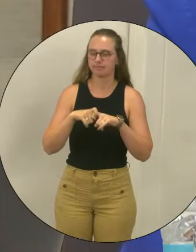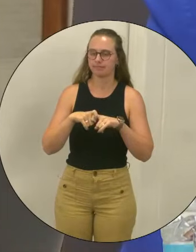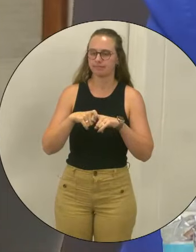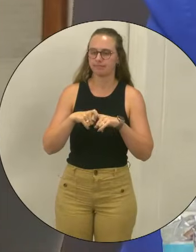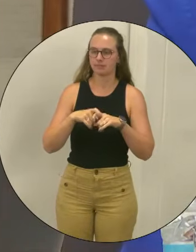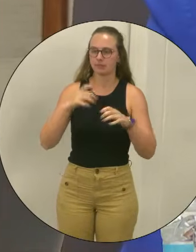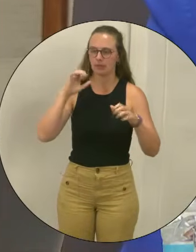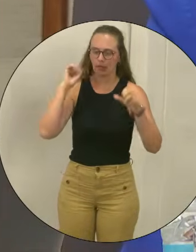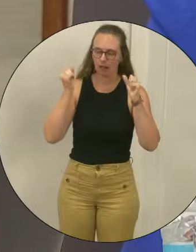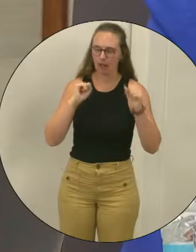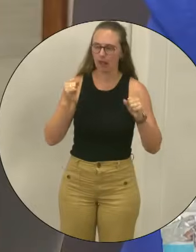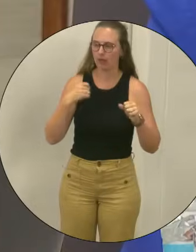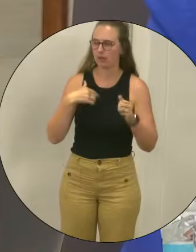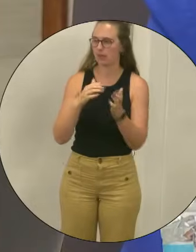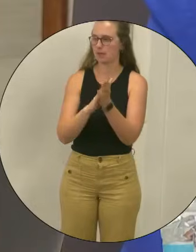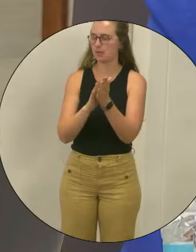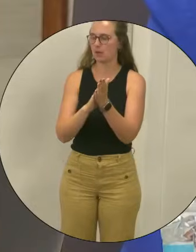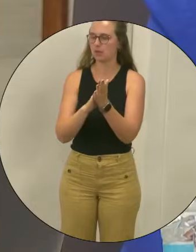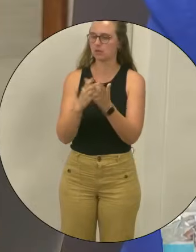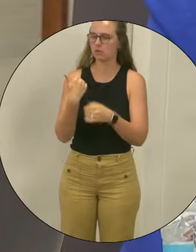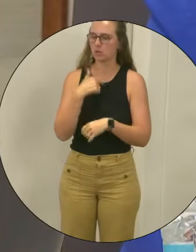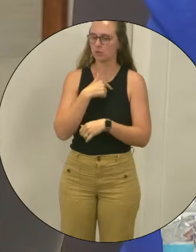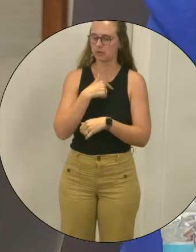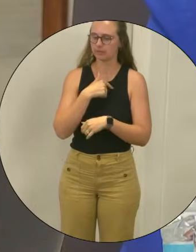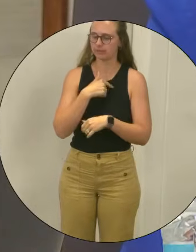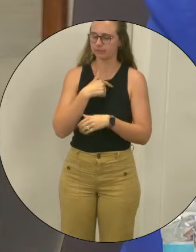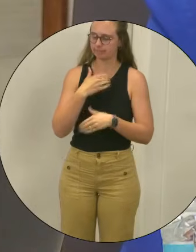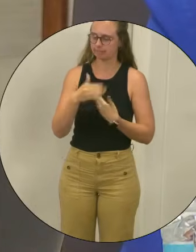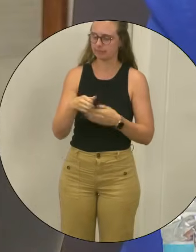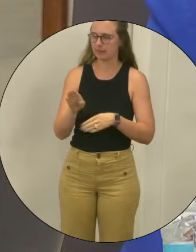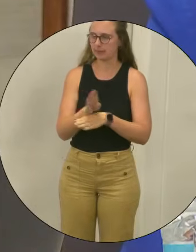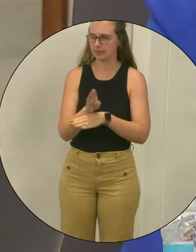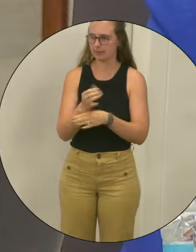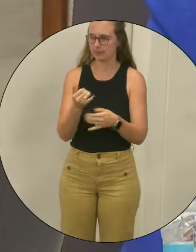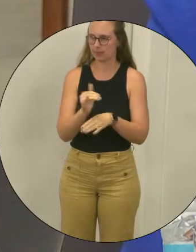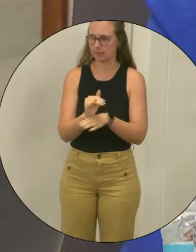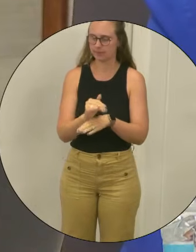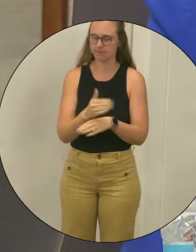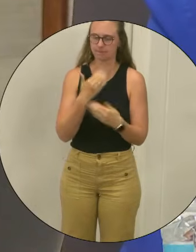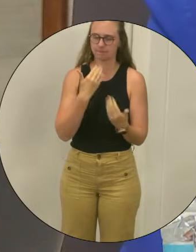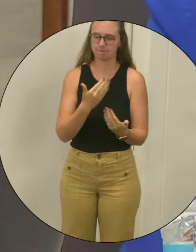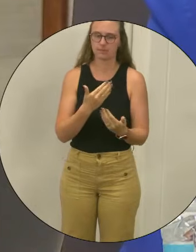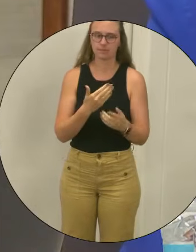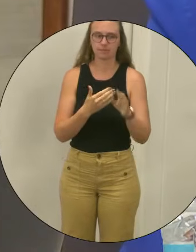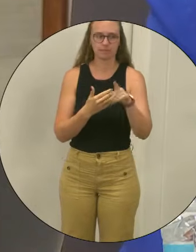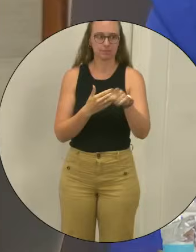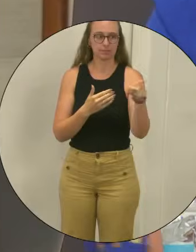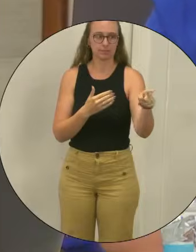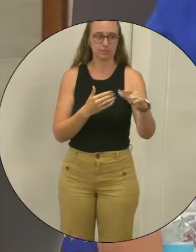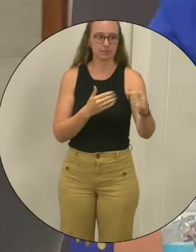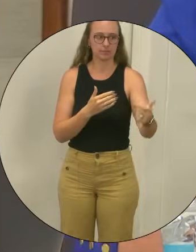loud and applause and all of that. We're conducting business tonight. Thank you. Mr. Cooper.